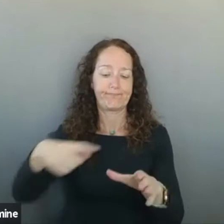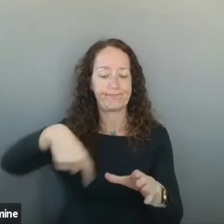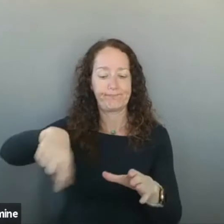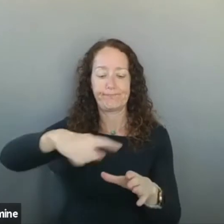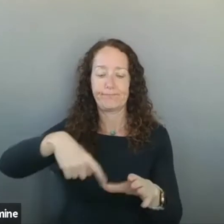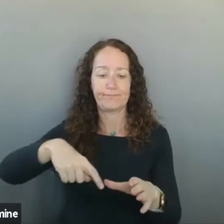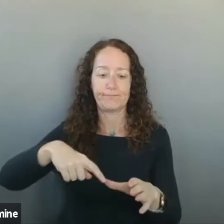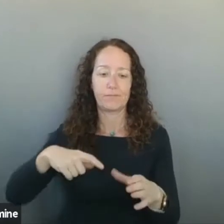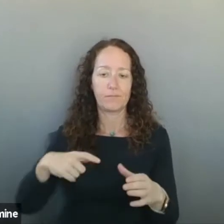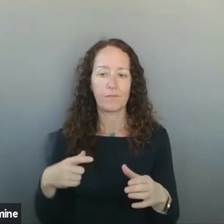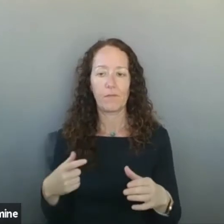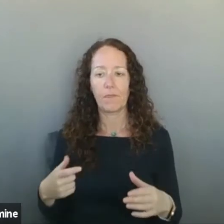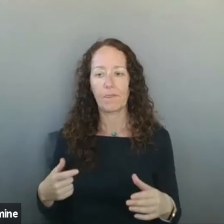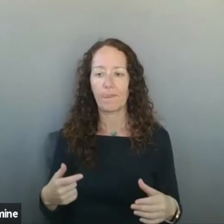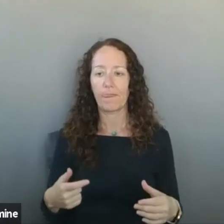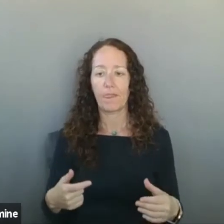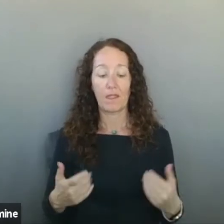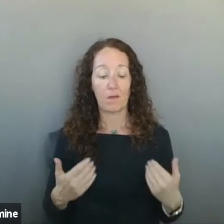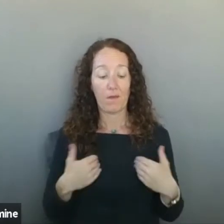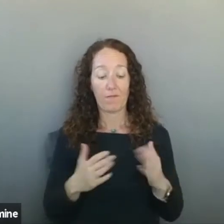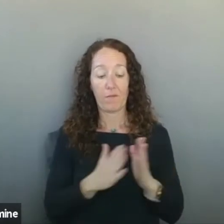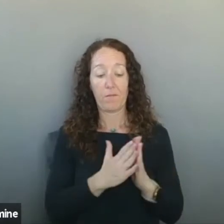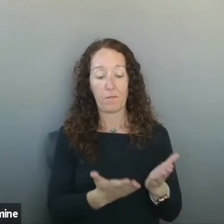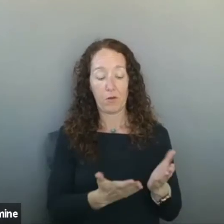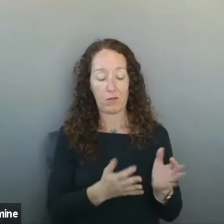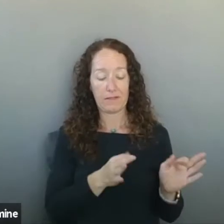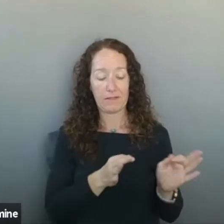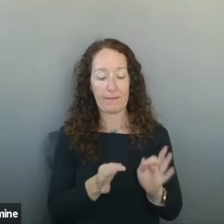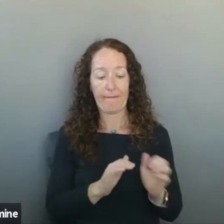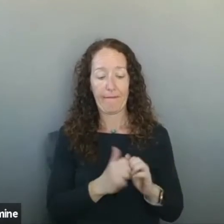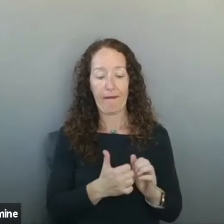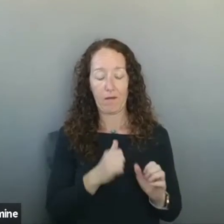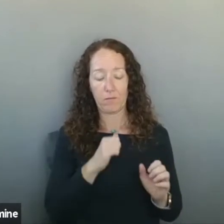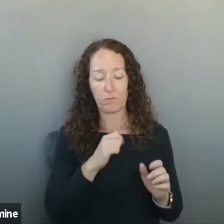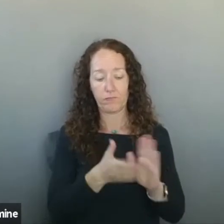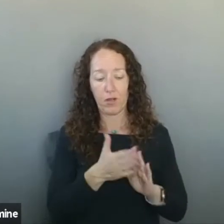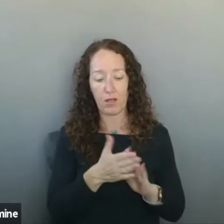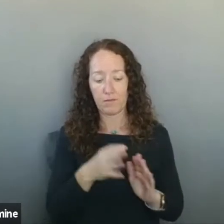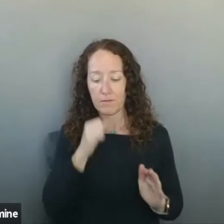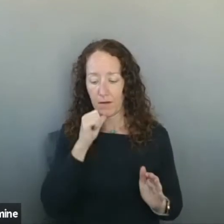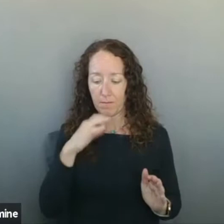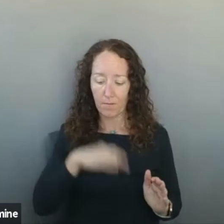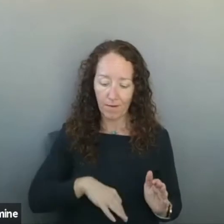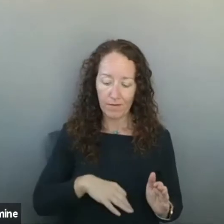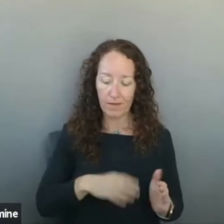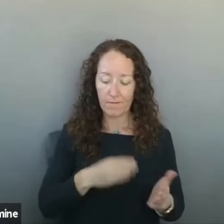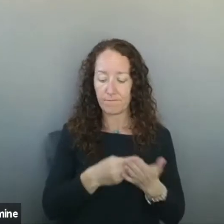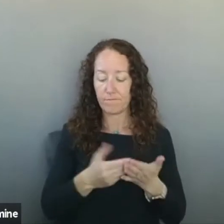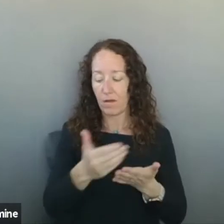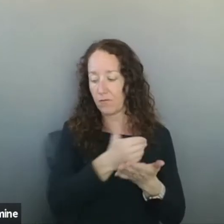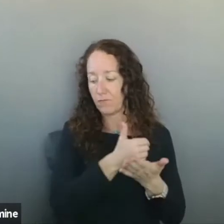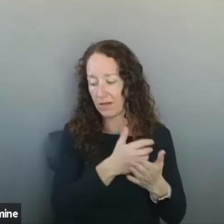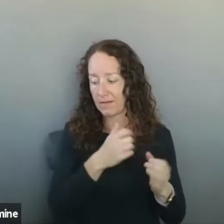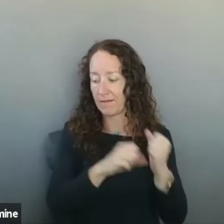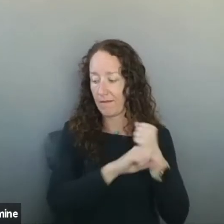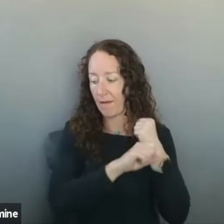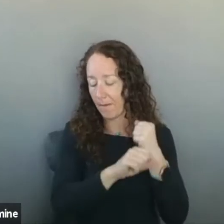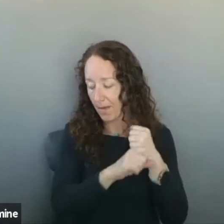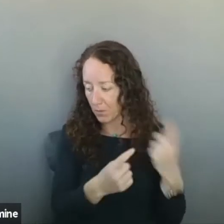work. There's like the book about how to run nonprofits. Boards work the same way. That's how you run fundraising campaigns. That's how your organization's structured.